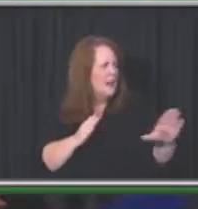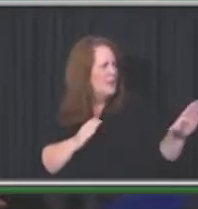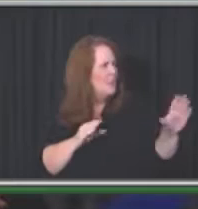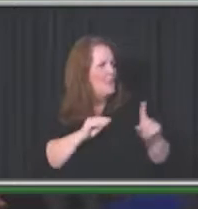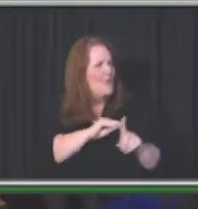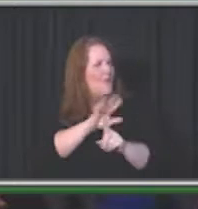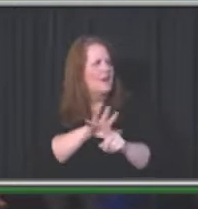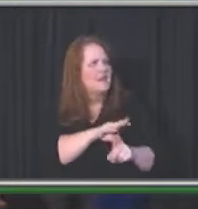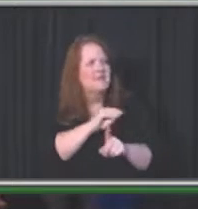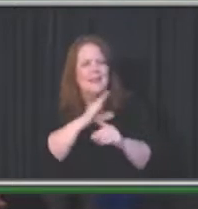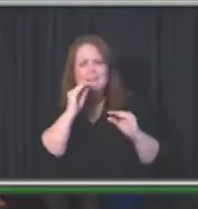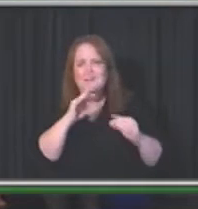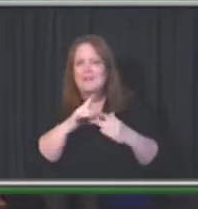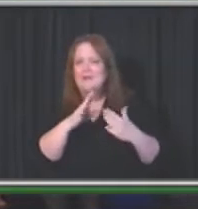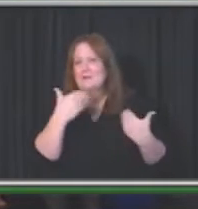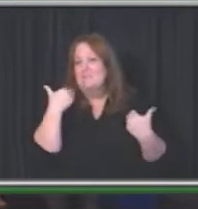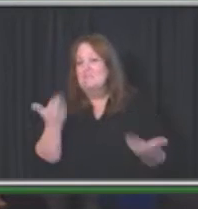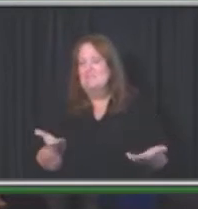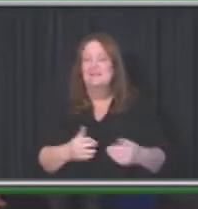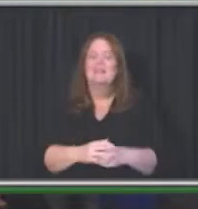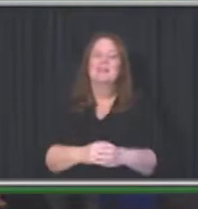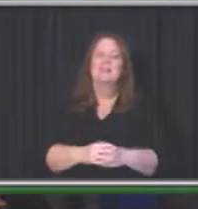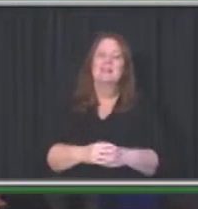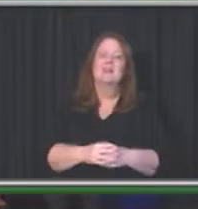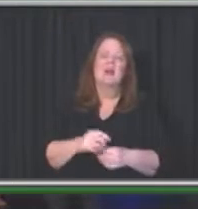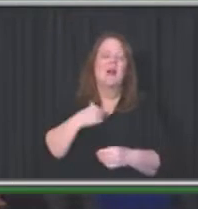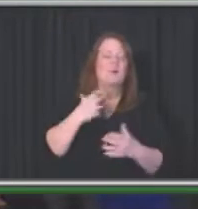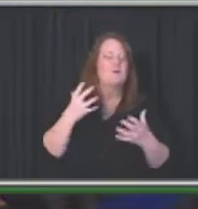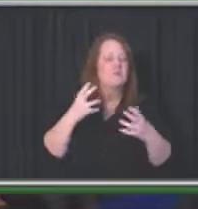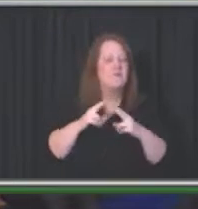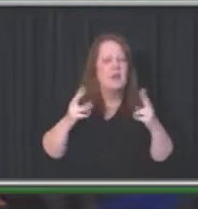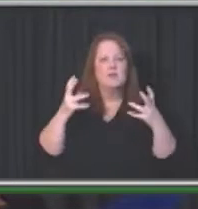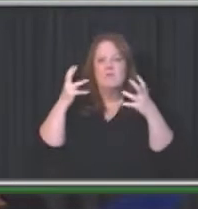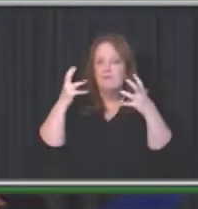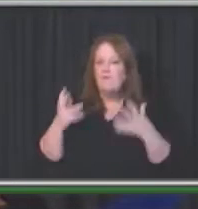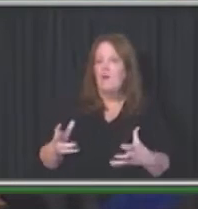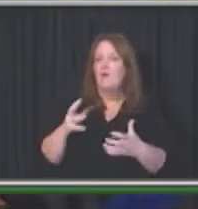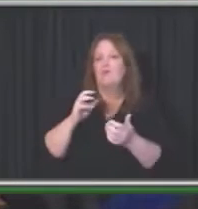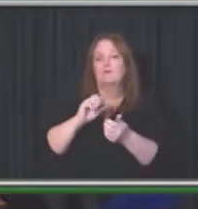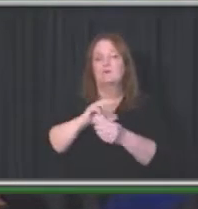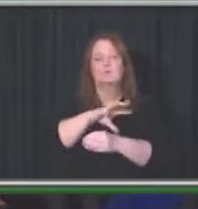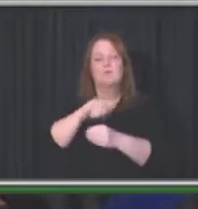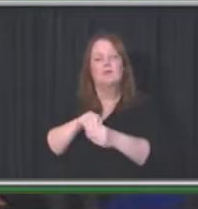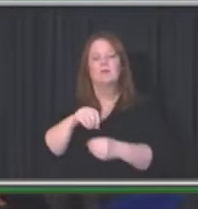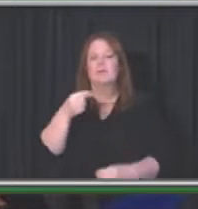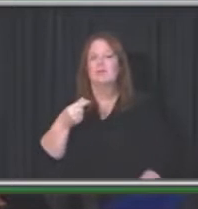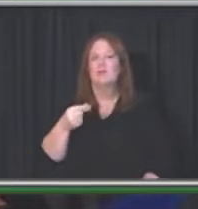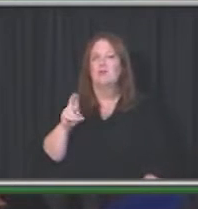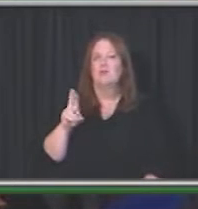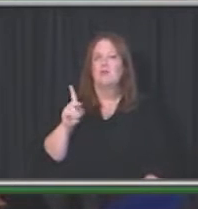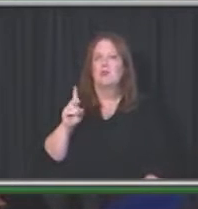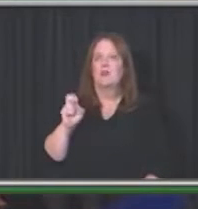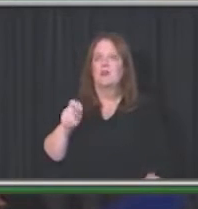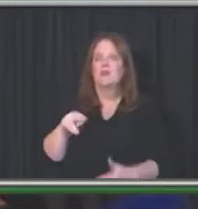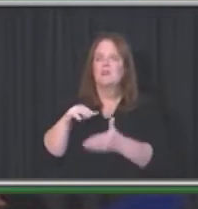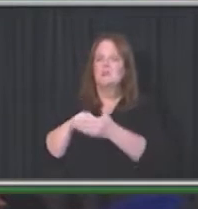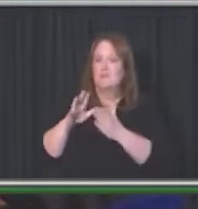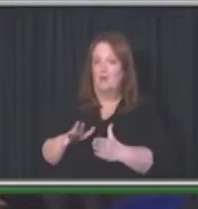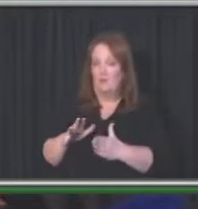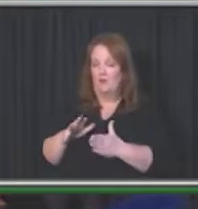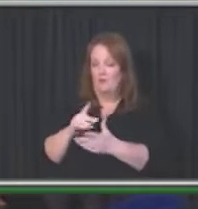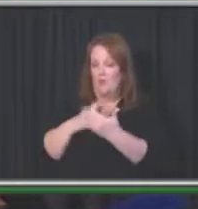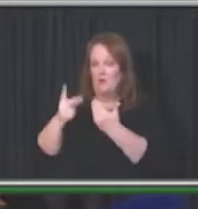there. I was heavily involved in the Guardian Scholars Program, which is a program on campus for former foster